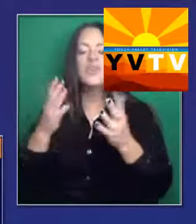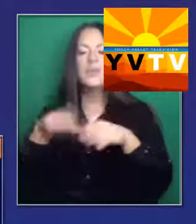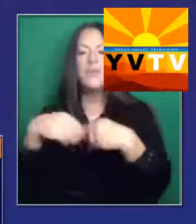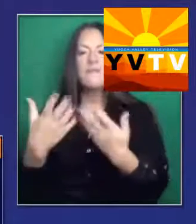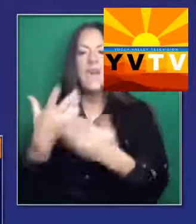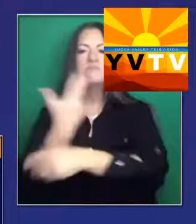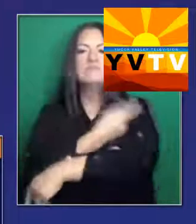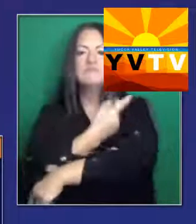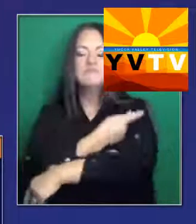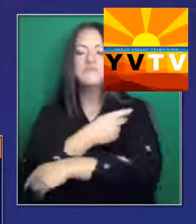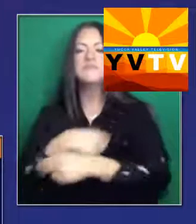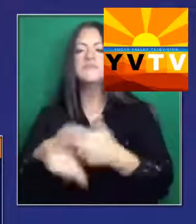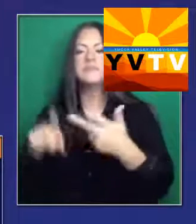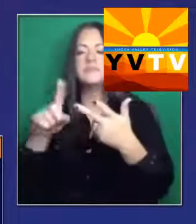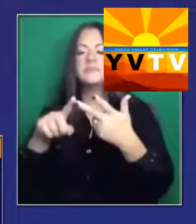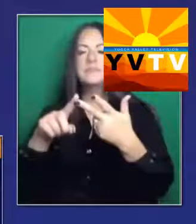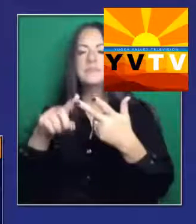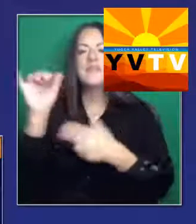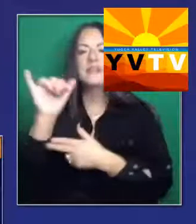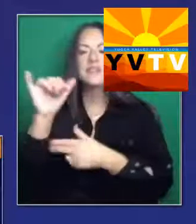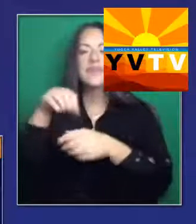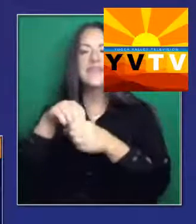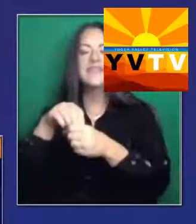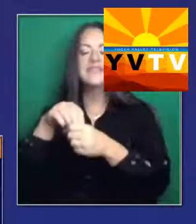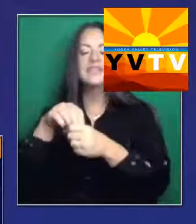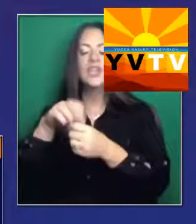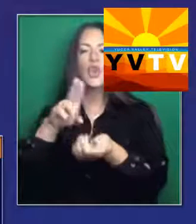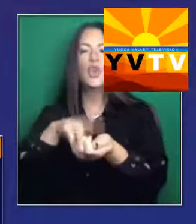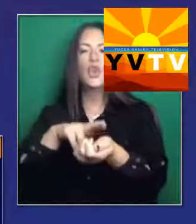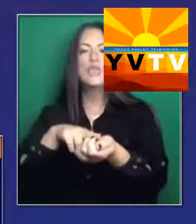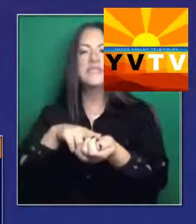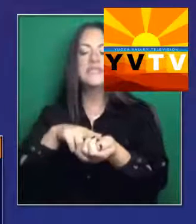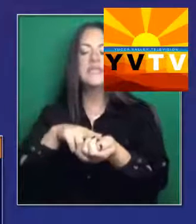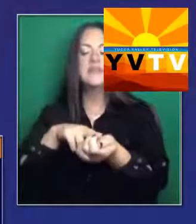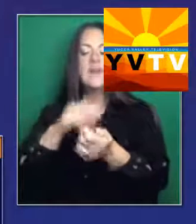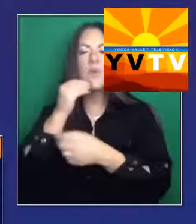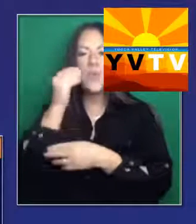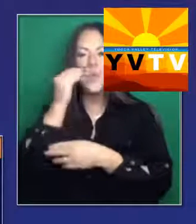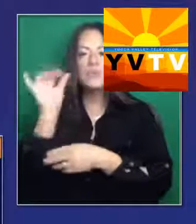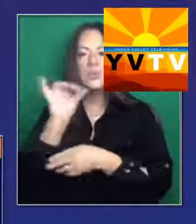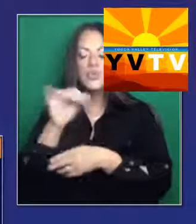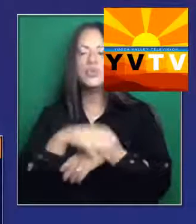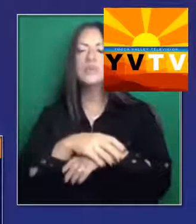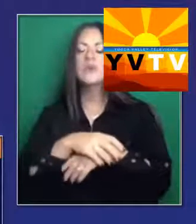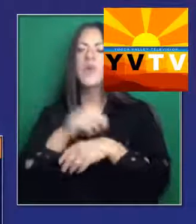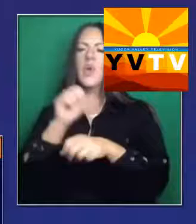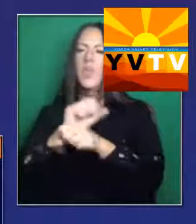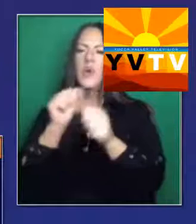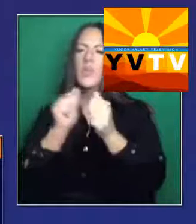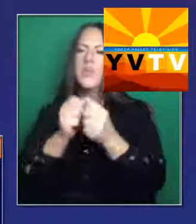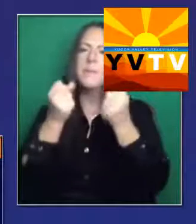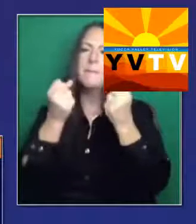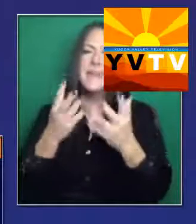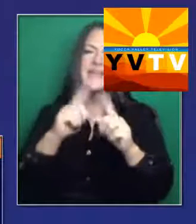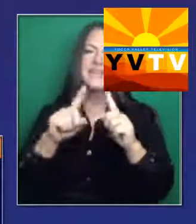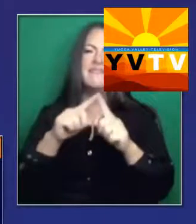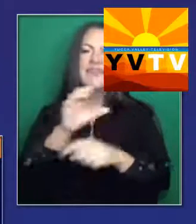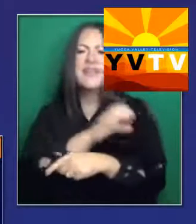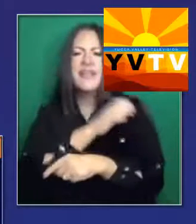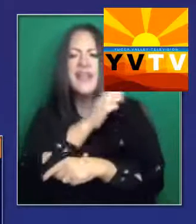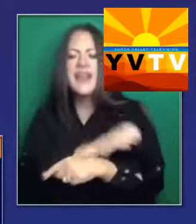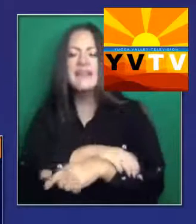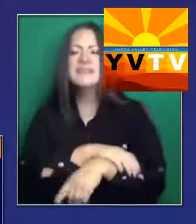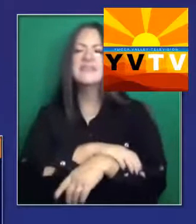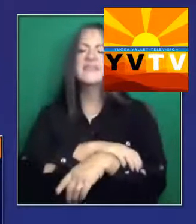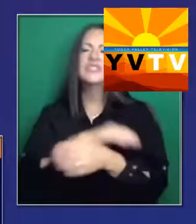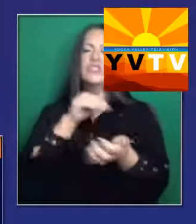other congregate facilities. And then our partnerships, working CMA and others, and clinics, doctor partnerships up and down the